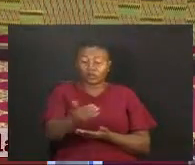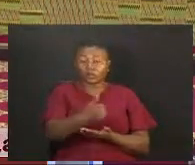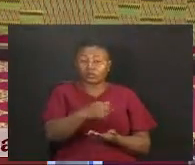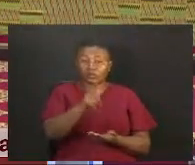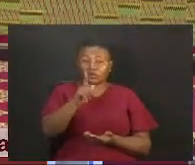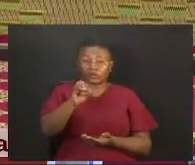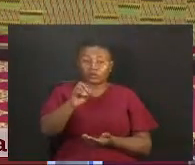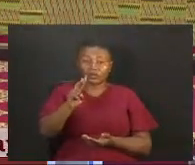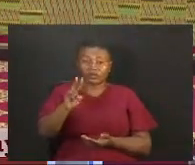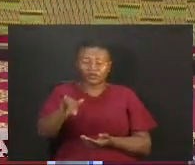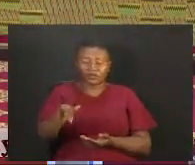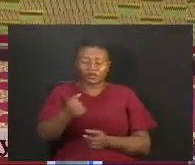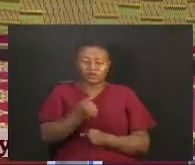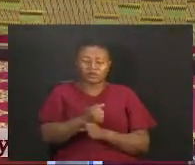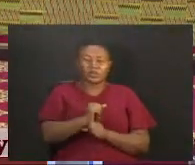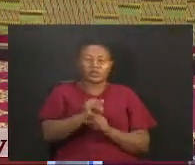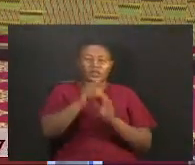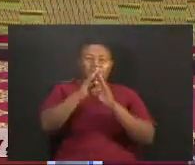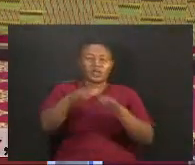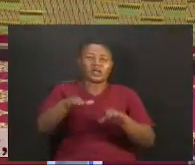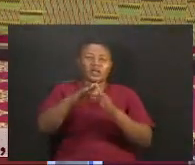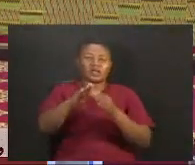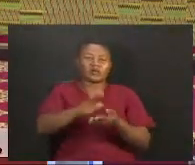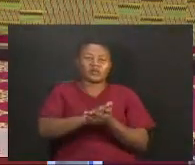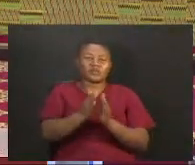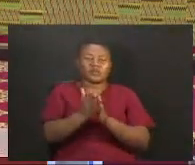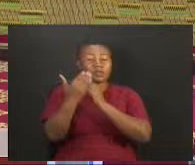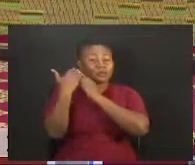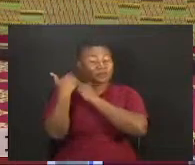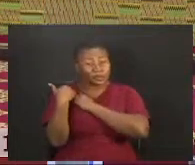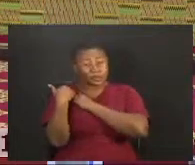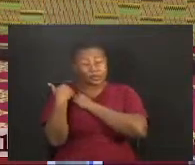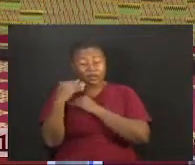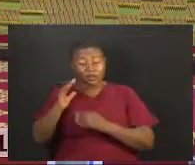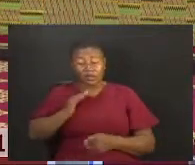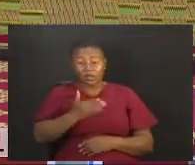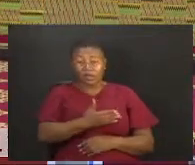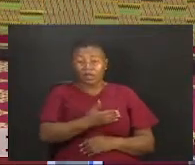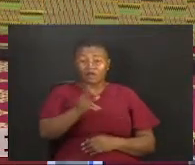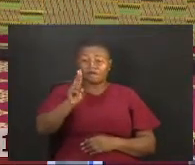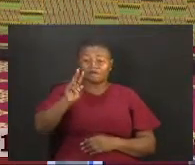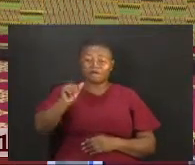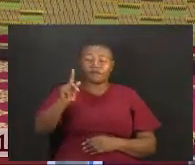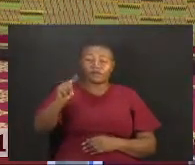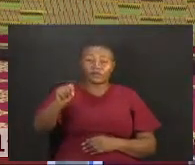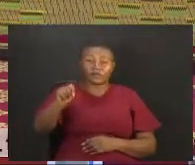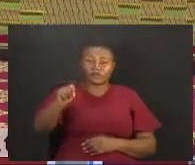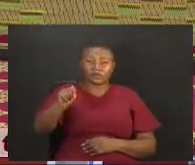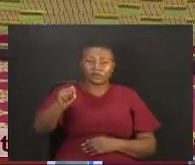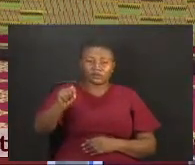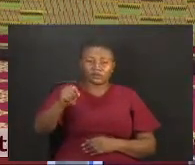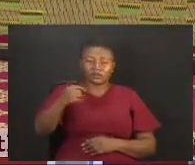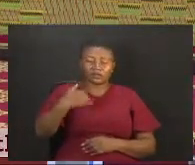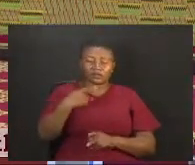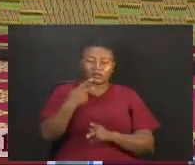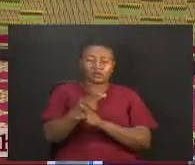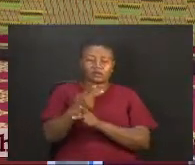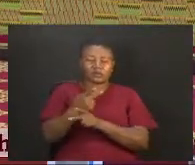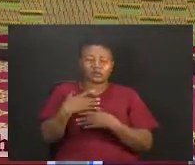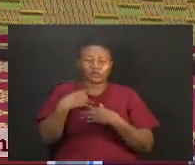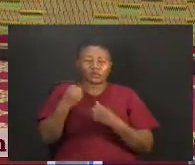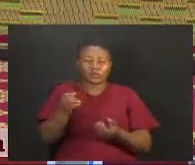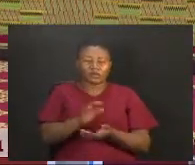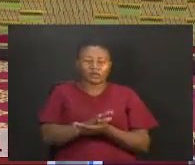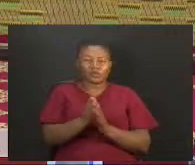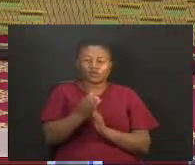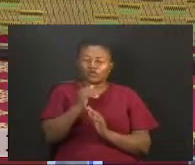on households. Right Honourable Speaker, our VAT regime has been distorted and rendered inefficient.